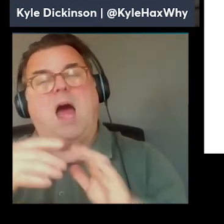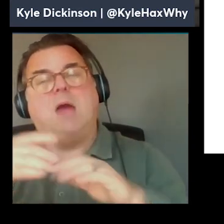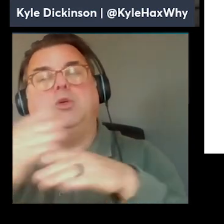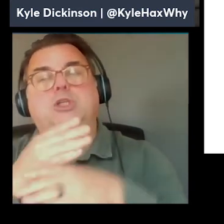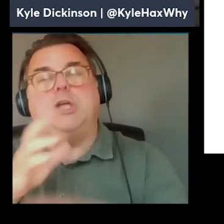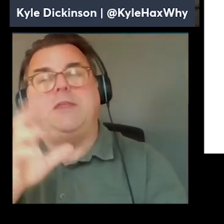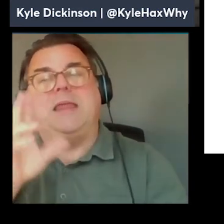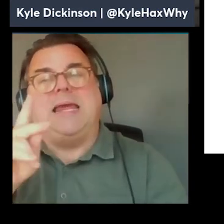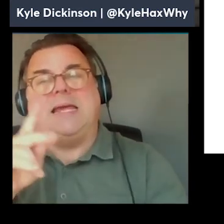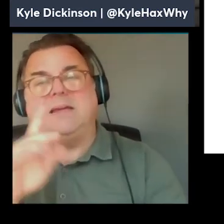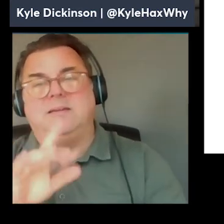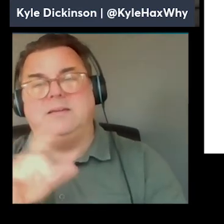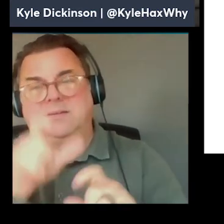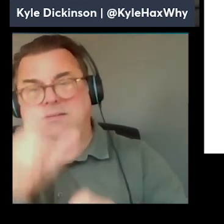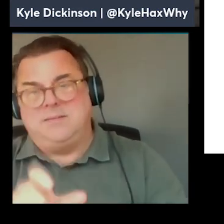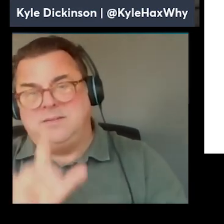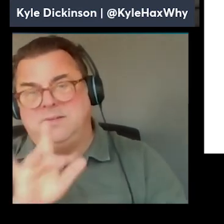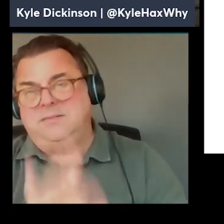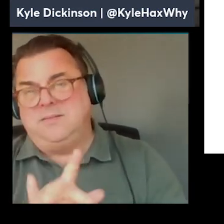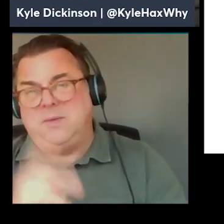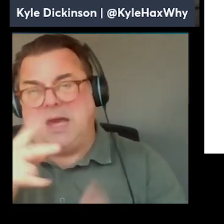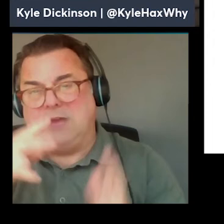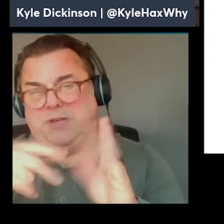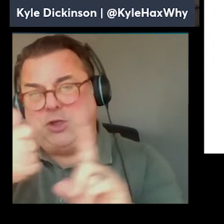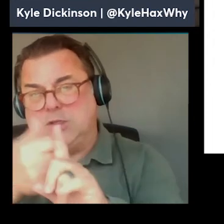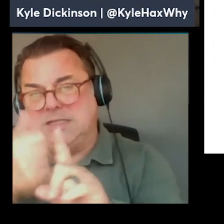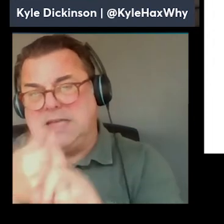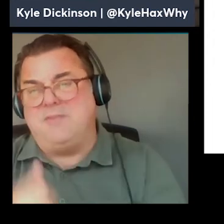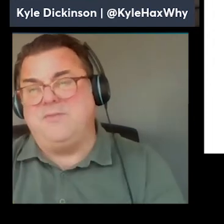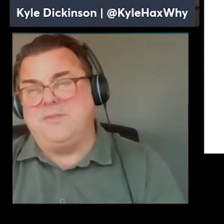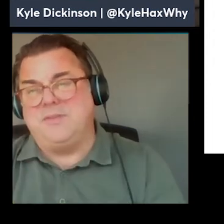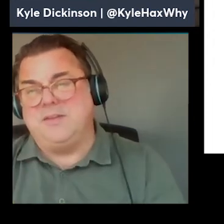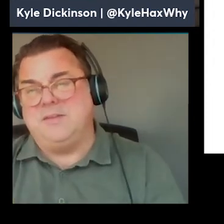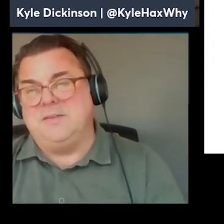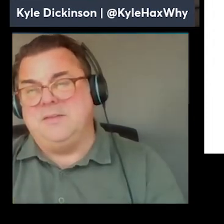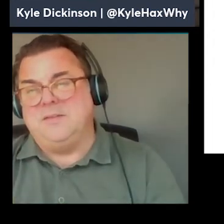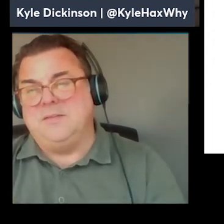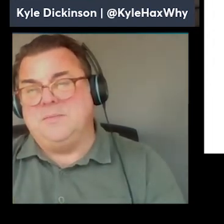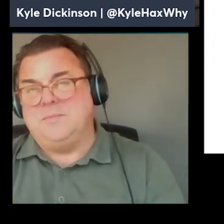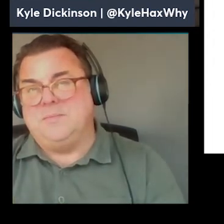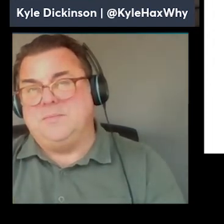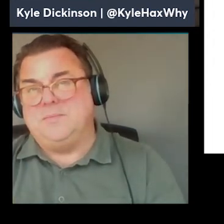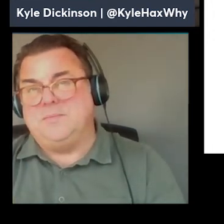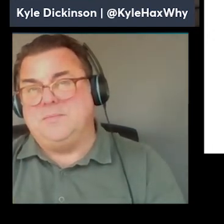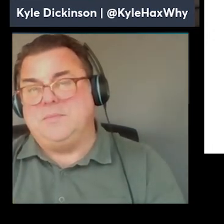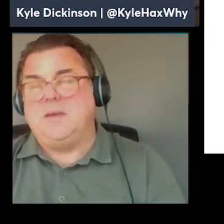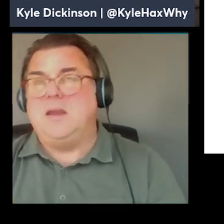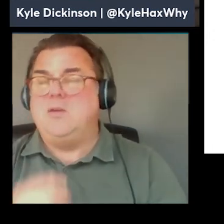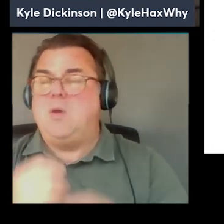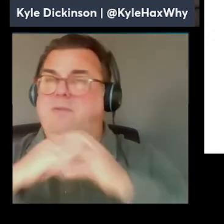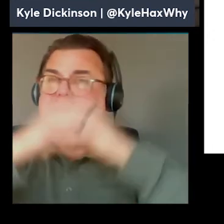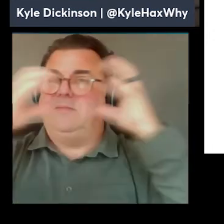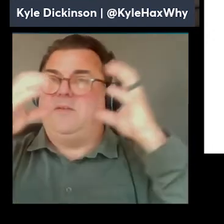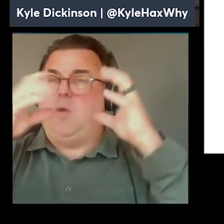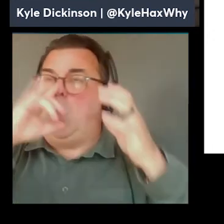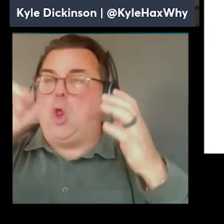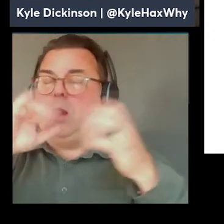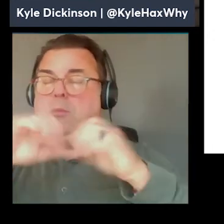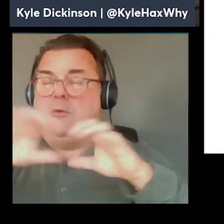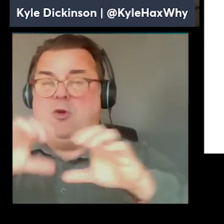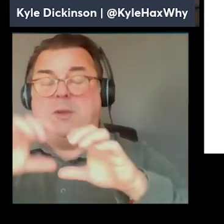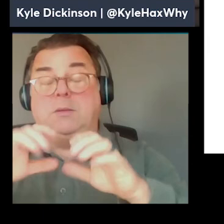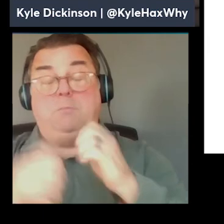so the viewers can go through this, understand the performance they can expect. But really, the key message is,